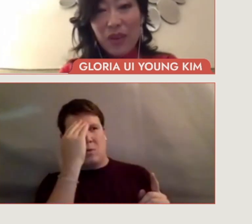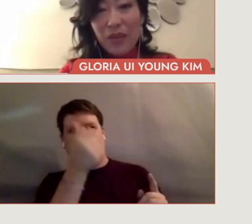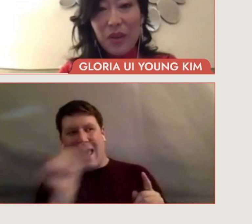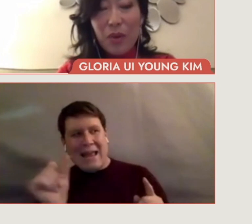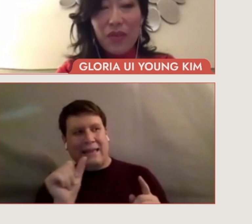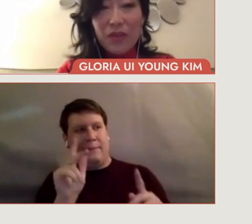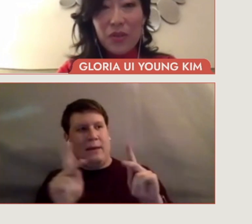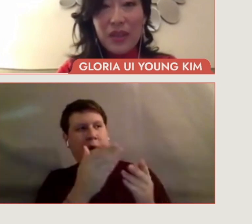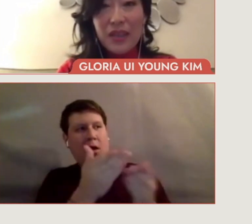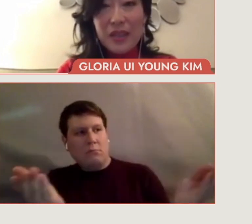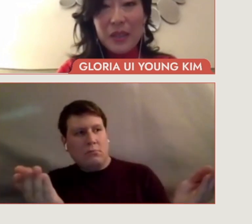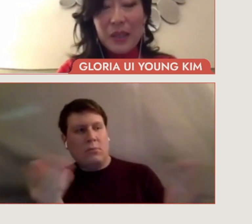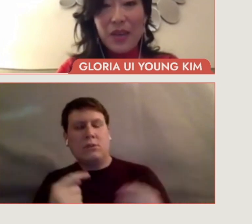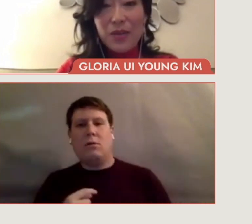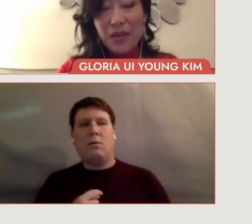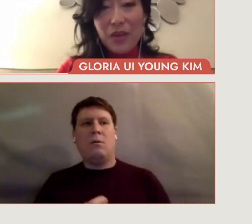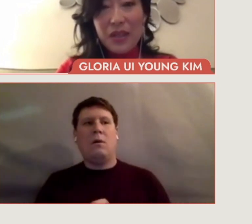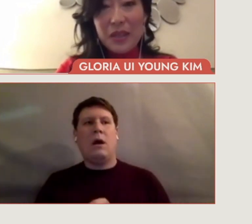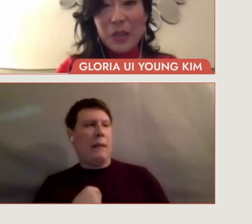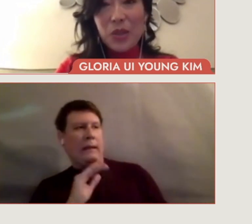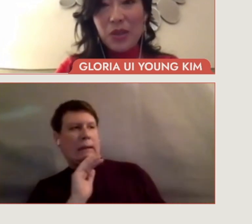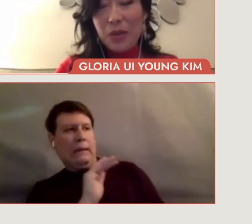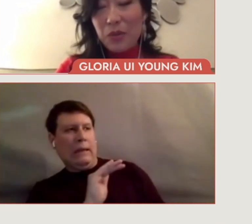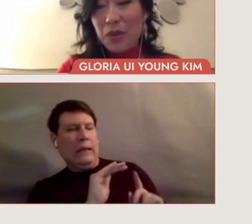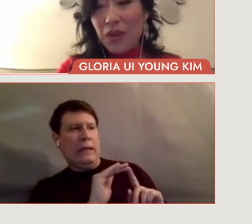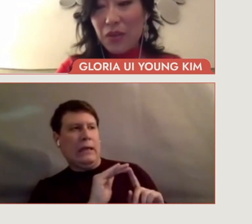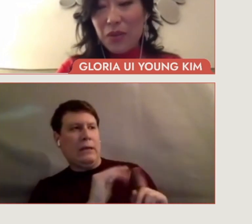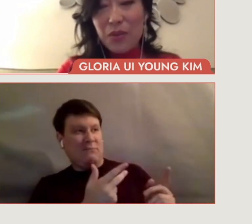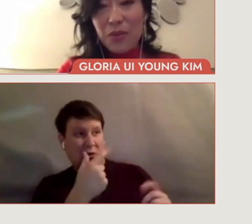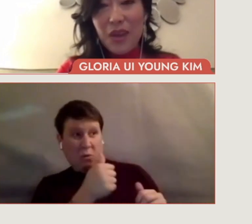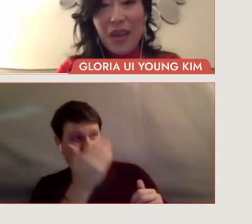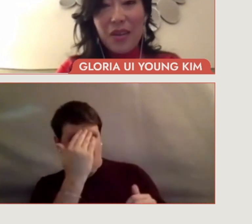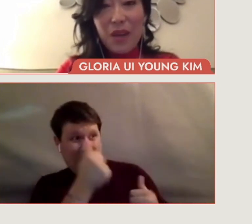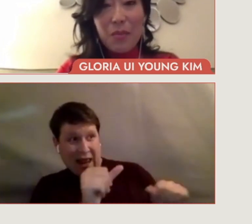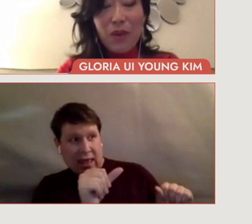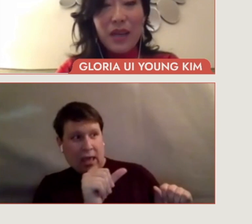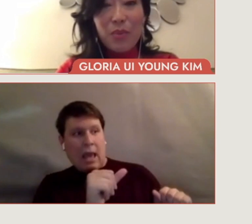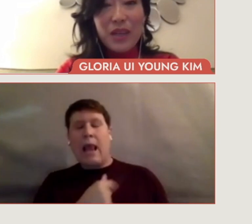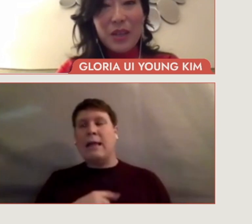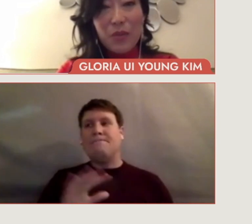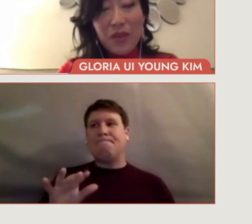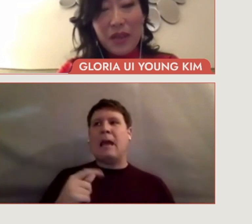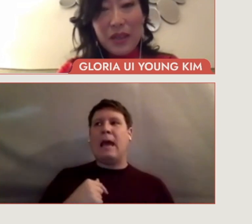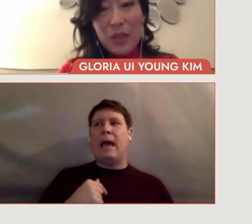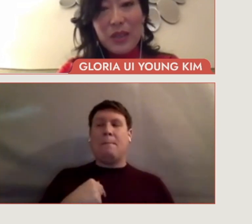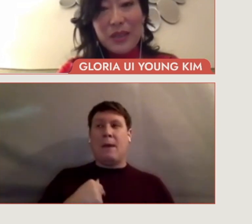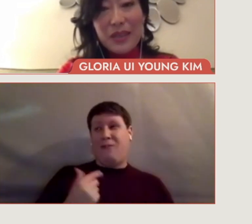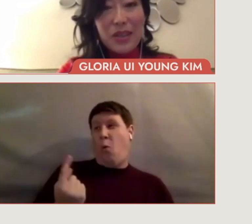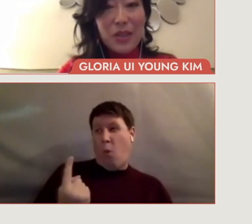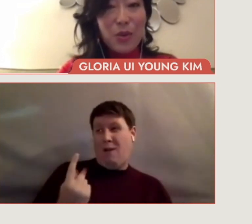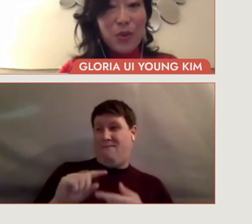said, well, you know, my friend Richard Lee has this, who is an actor, has this, you know, daughter who might be right, but you know, the thing is